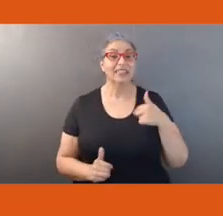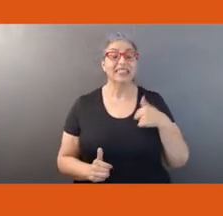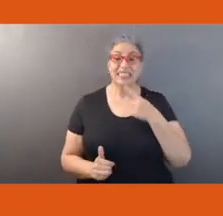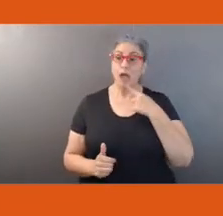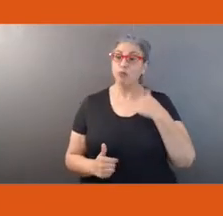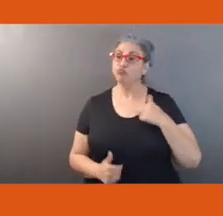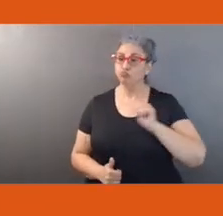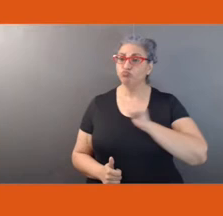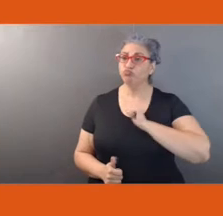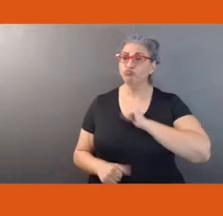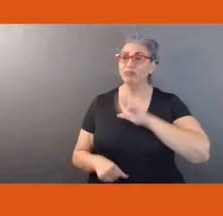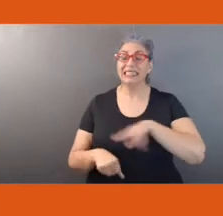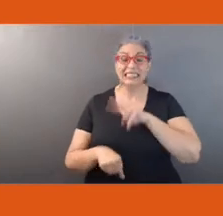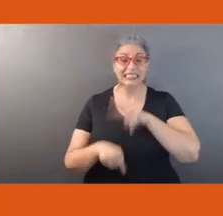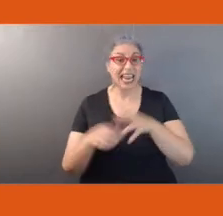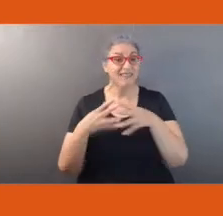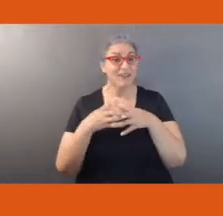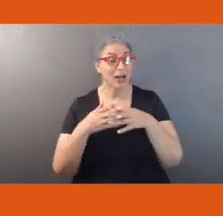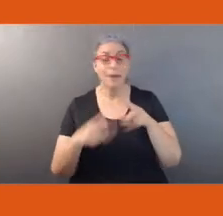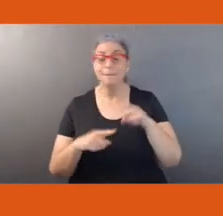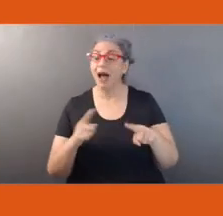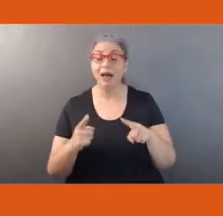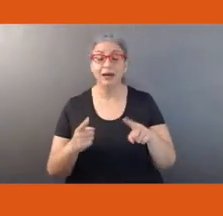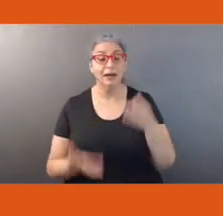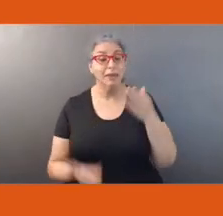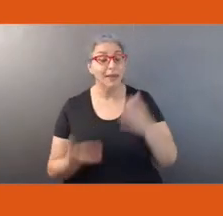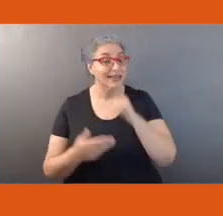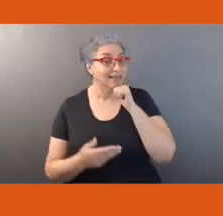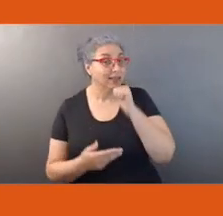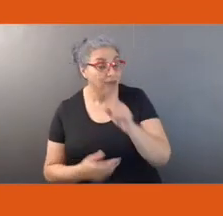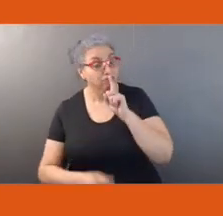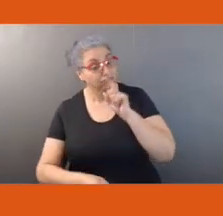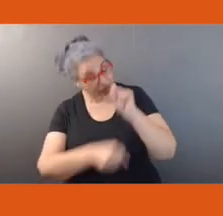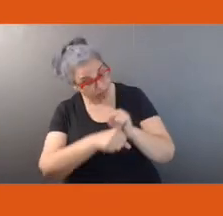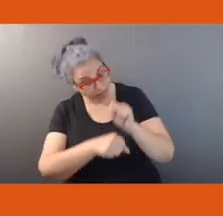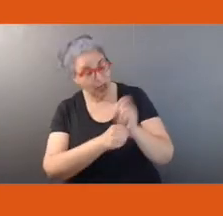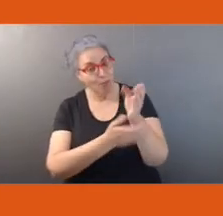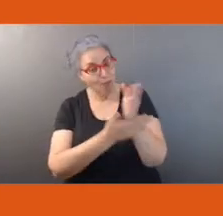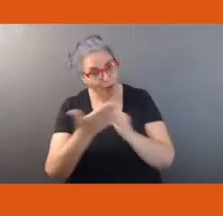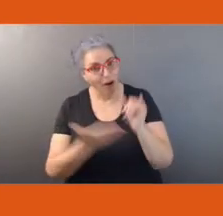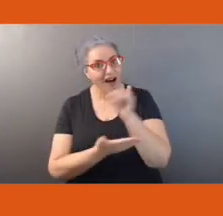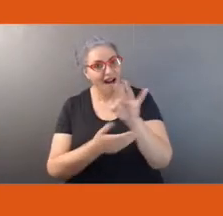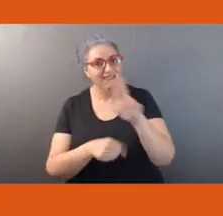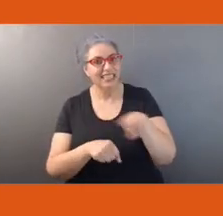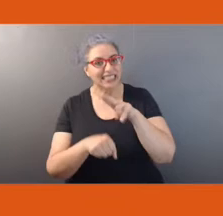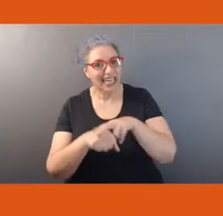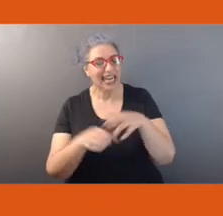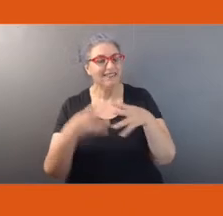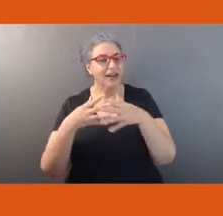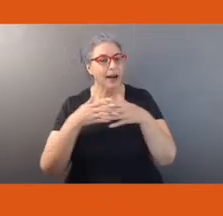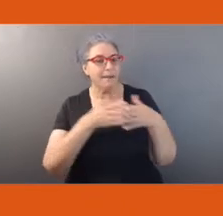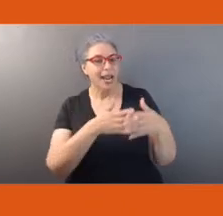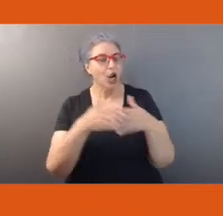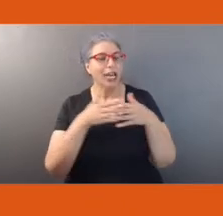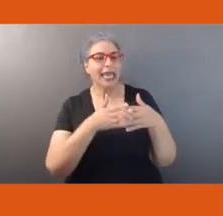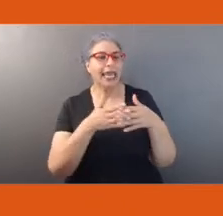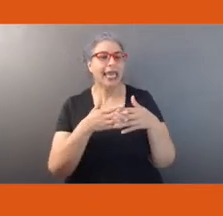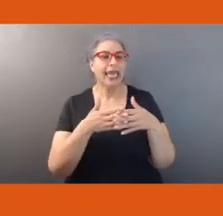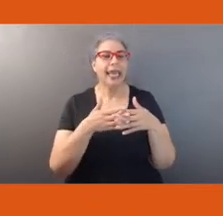they are Native American when they may not be authentically a part of a Native American